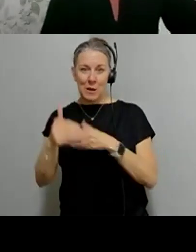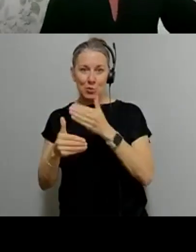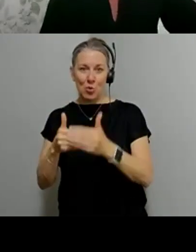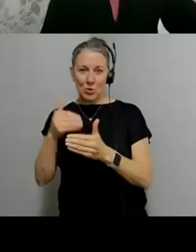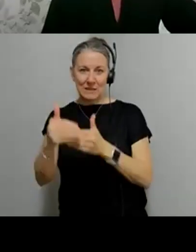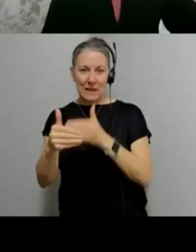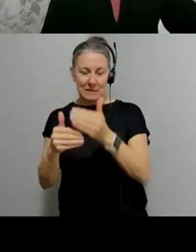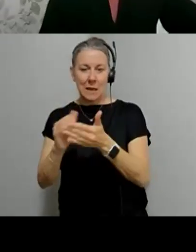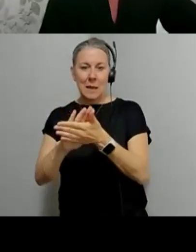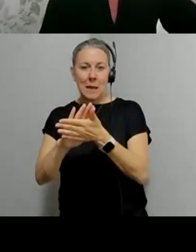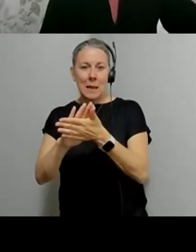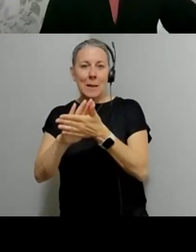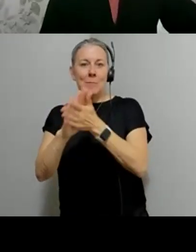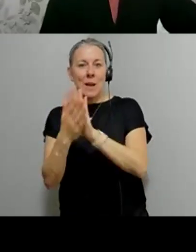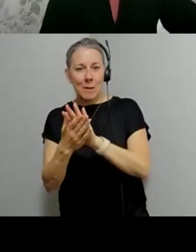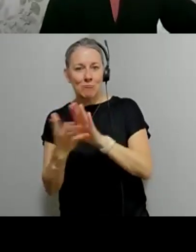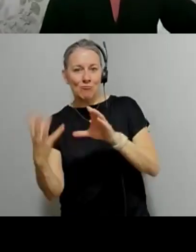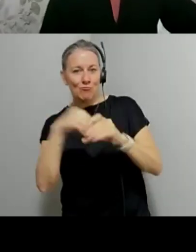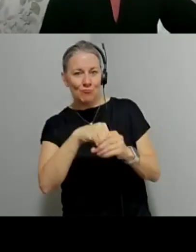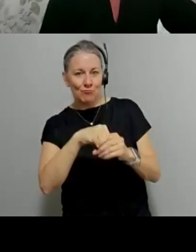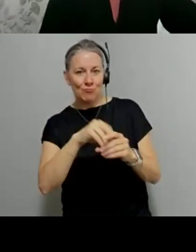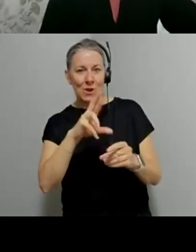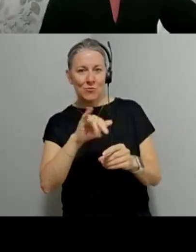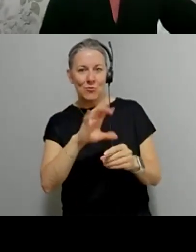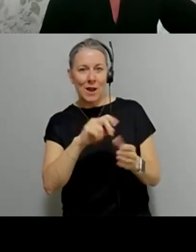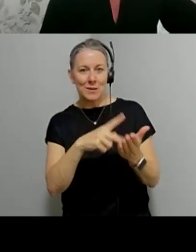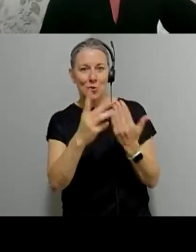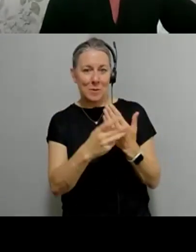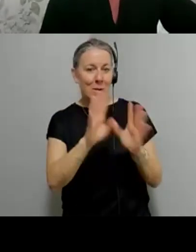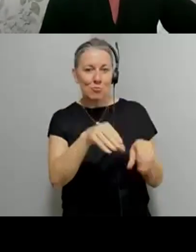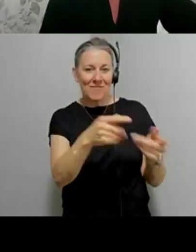resources that the RISE program provided? And I think